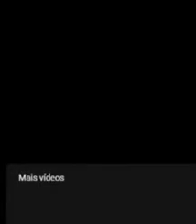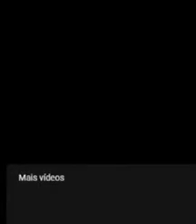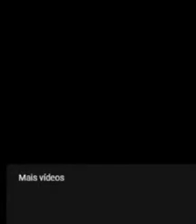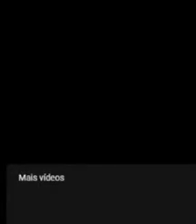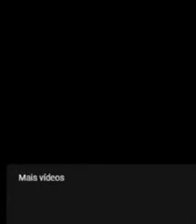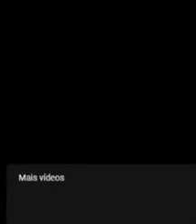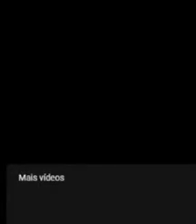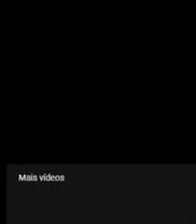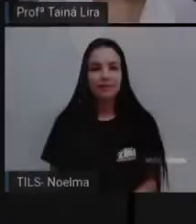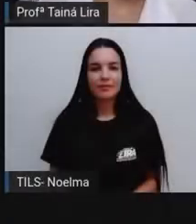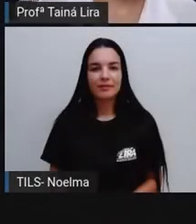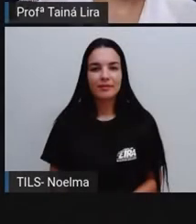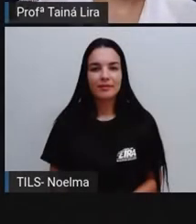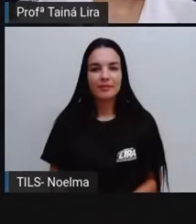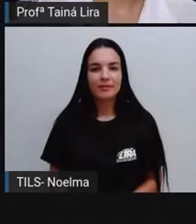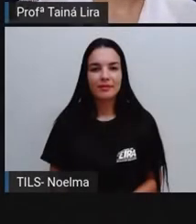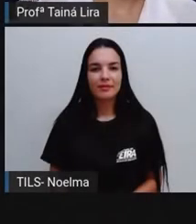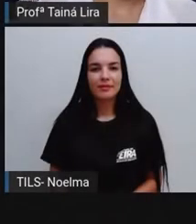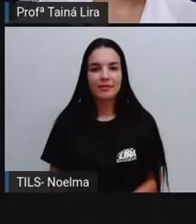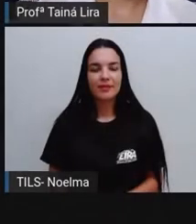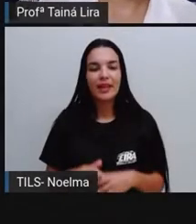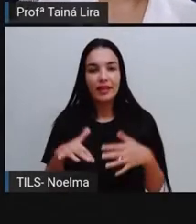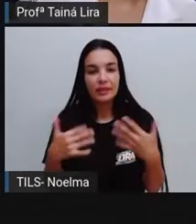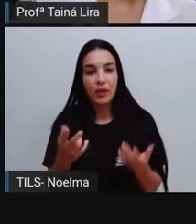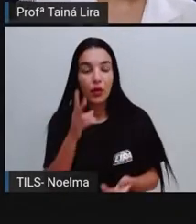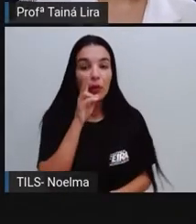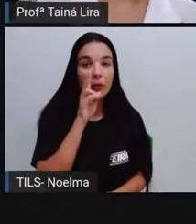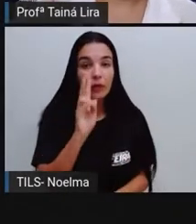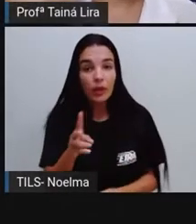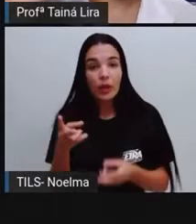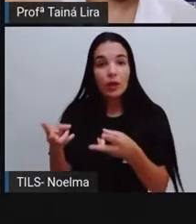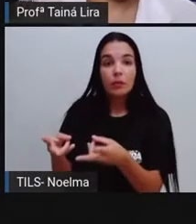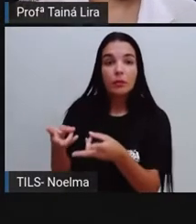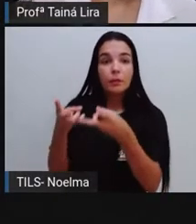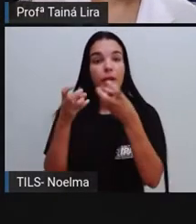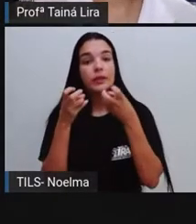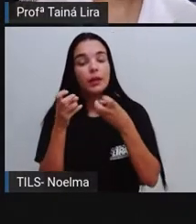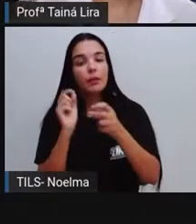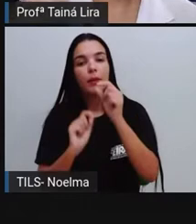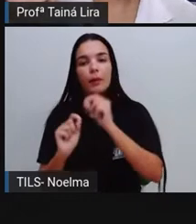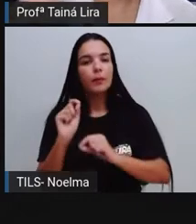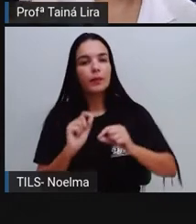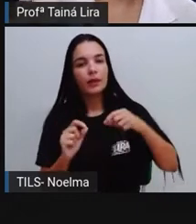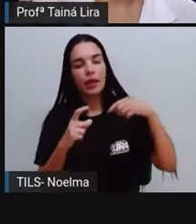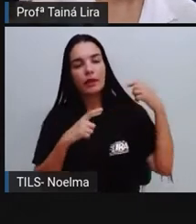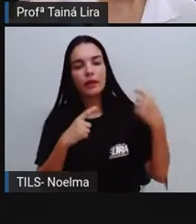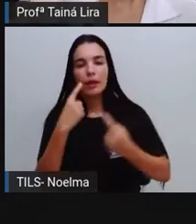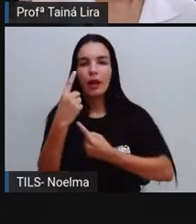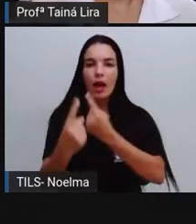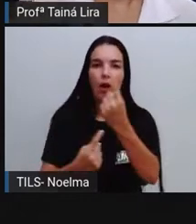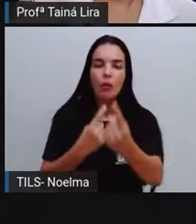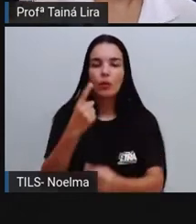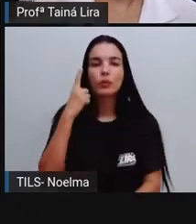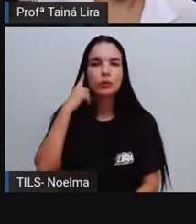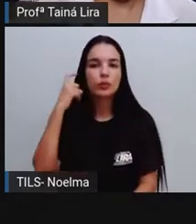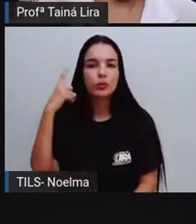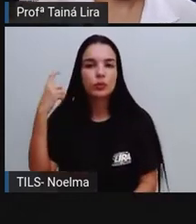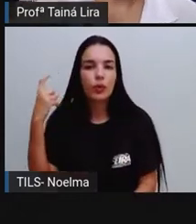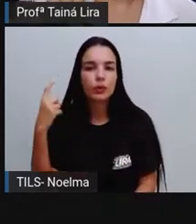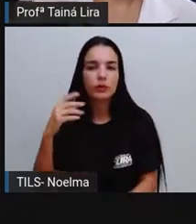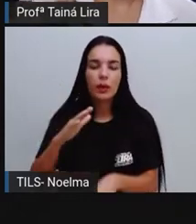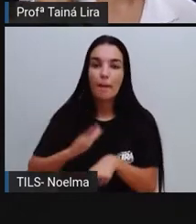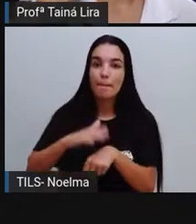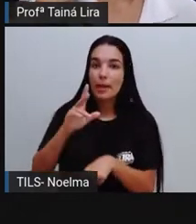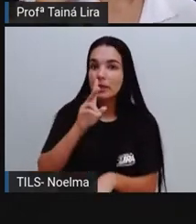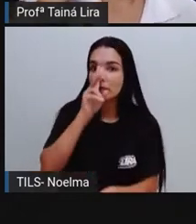Hey. E aí, segundo ano, conseguiram perceber, inclusive a gente percebeu ali até alguns sons mais